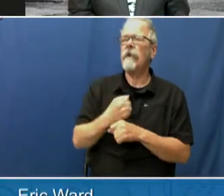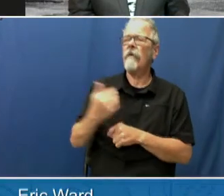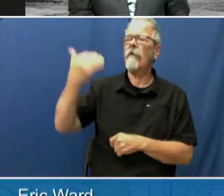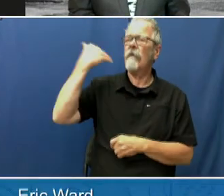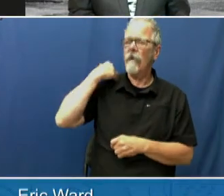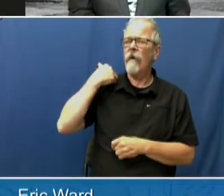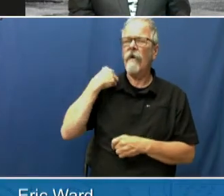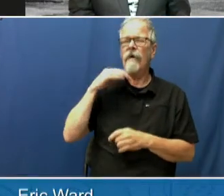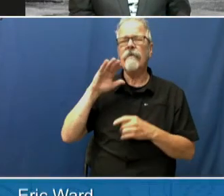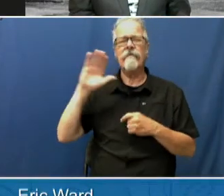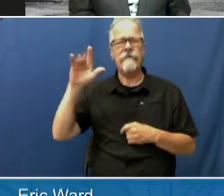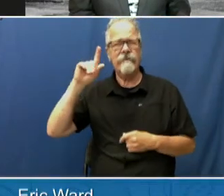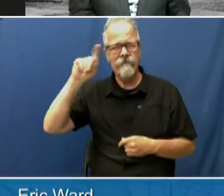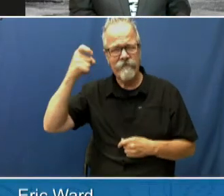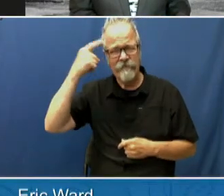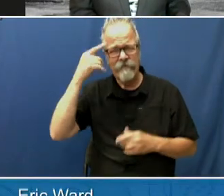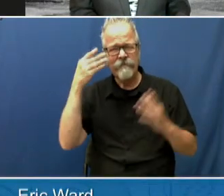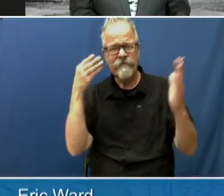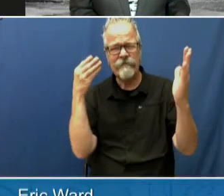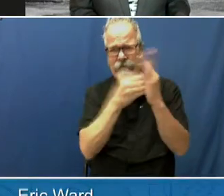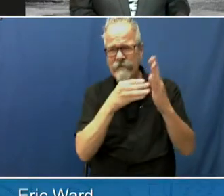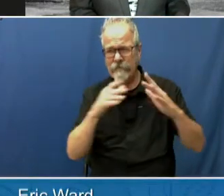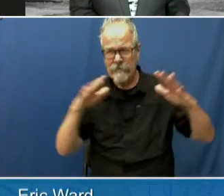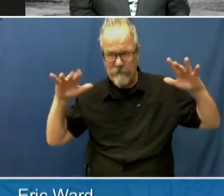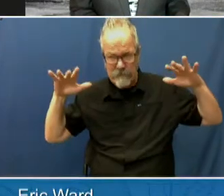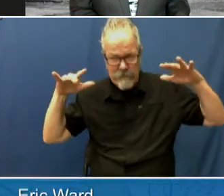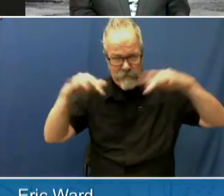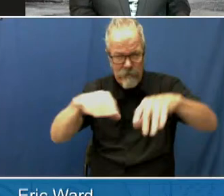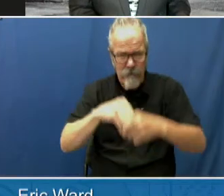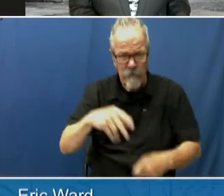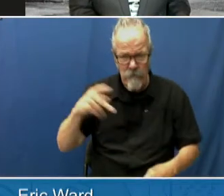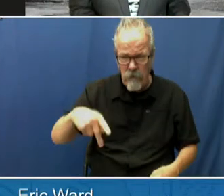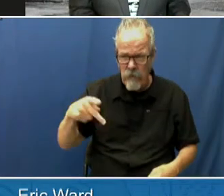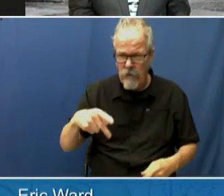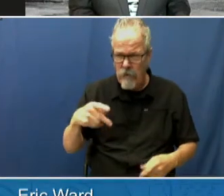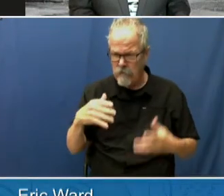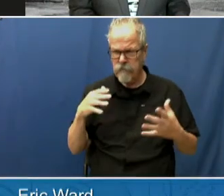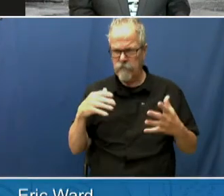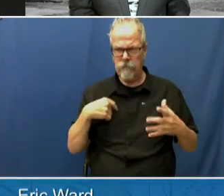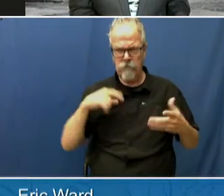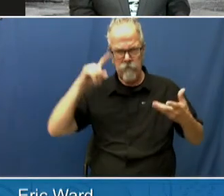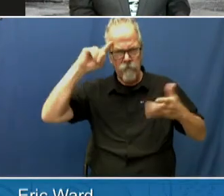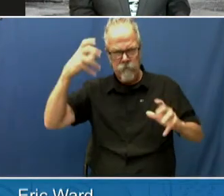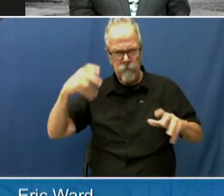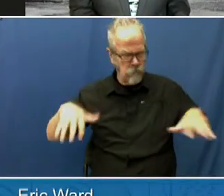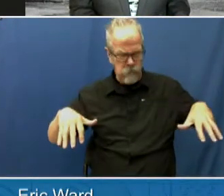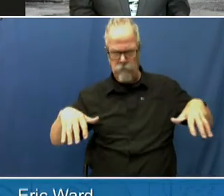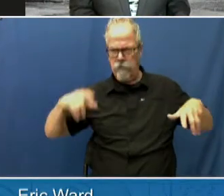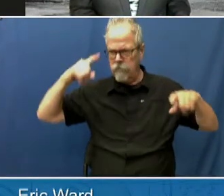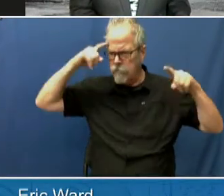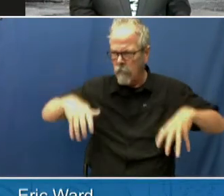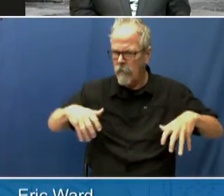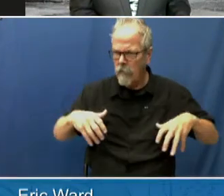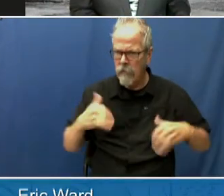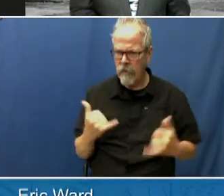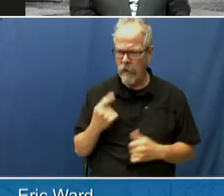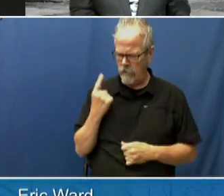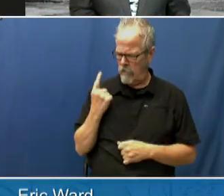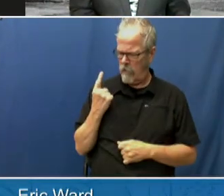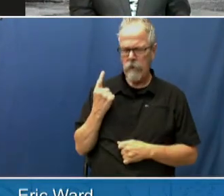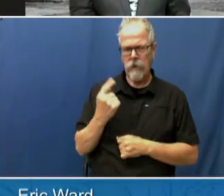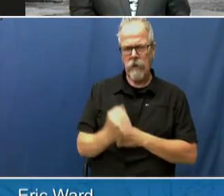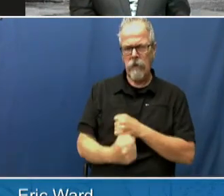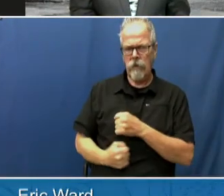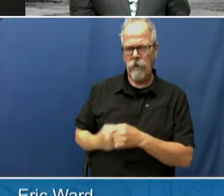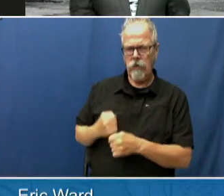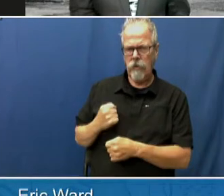streets, some people may have still been surprised. Now, 12 months later, after the attack on the